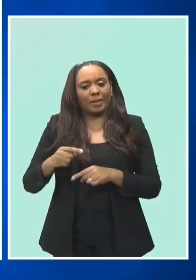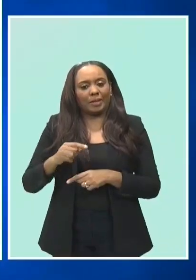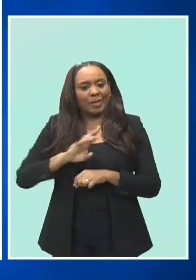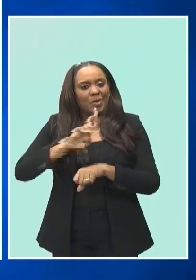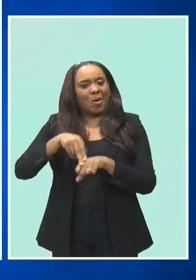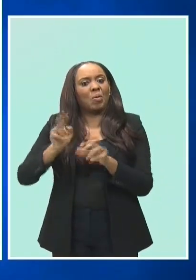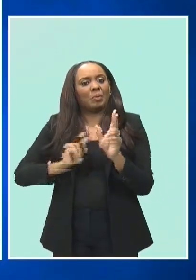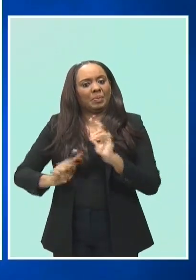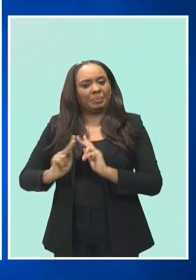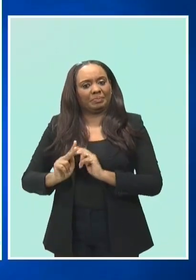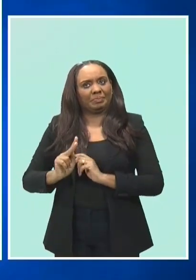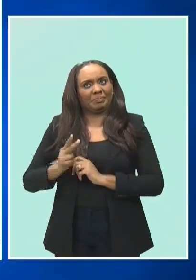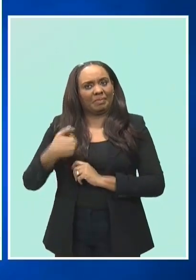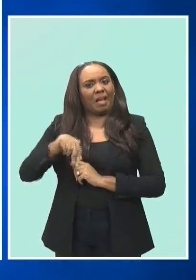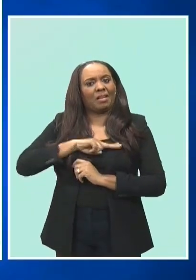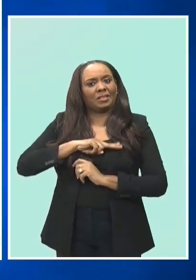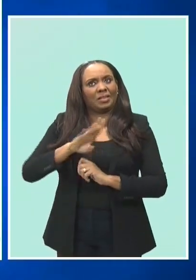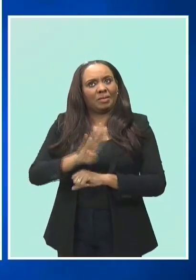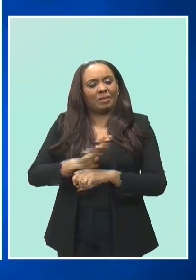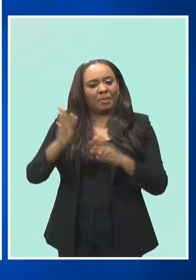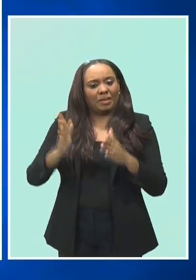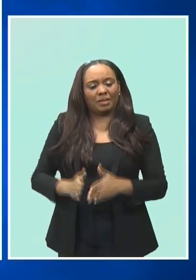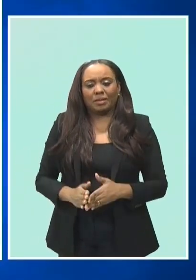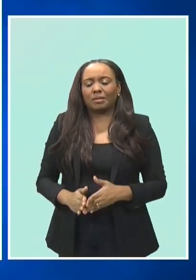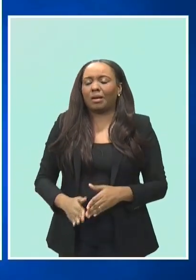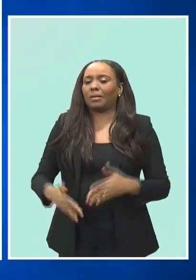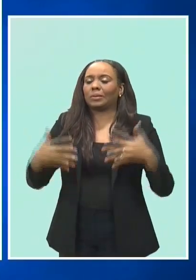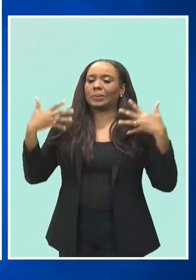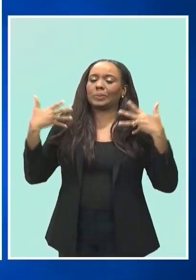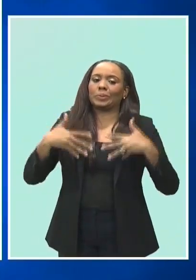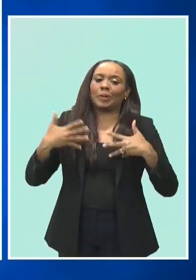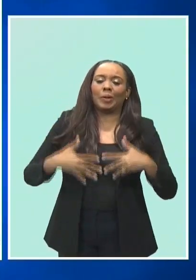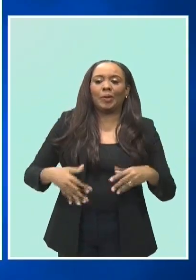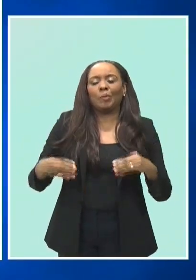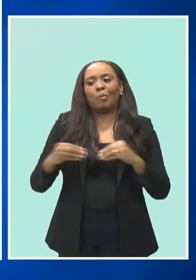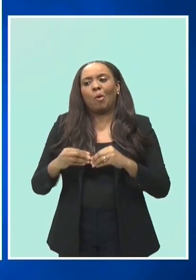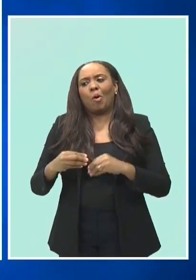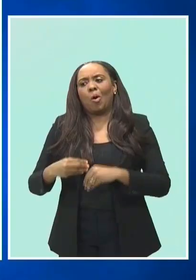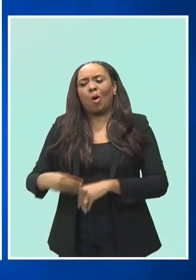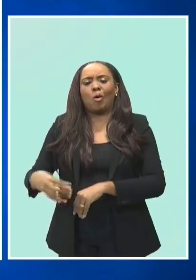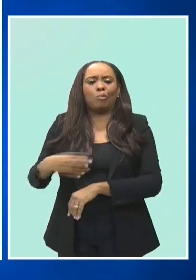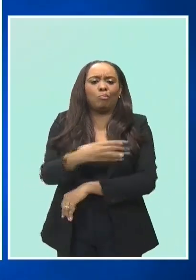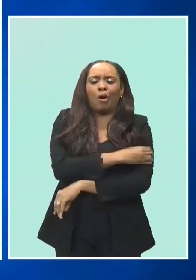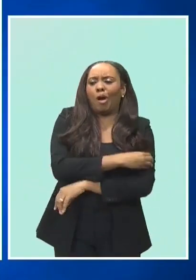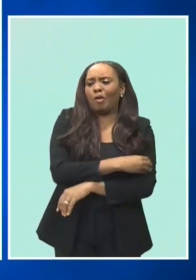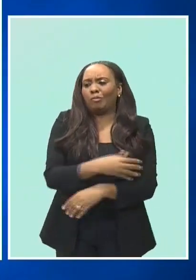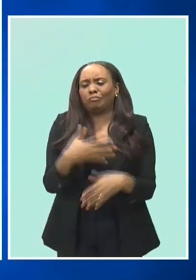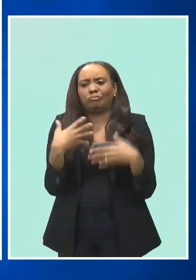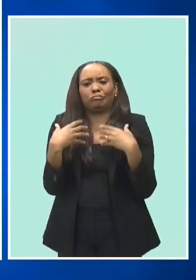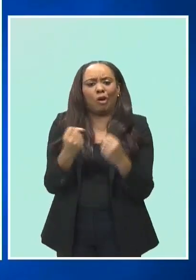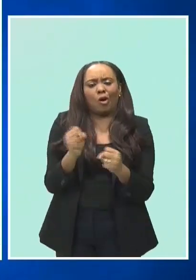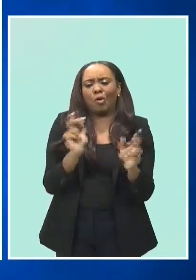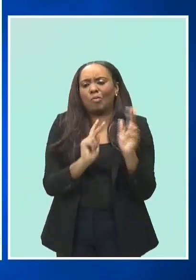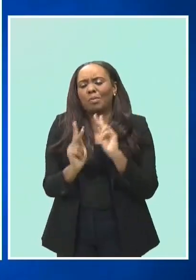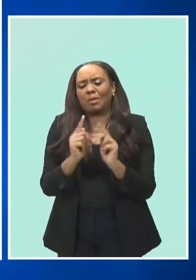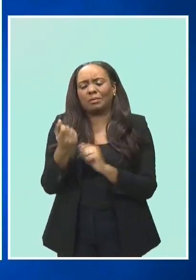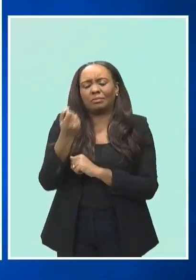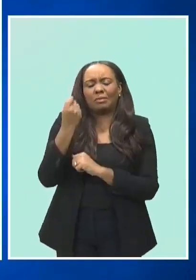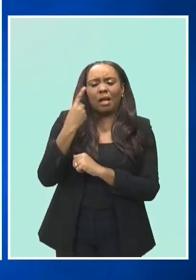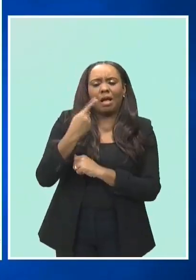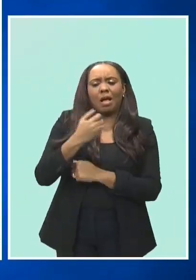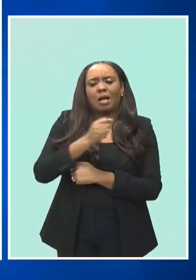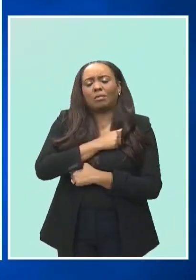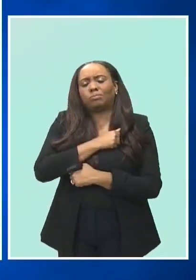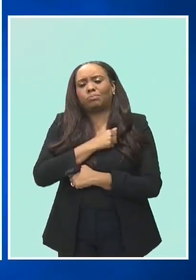the people give, that is so much more powerful and meaningful. And I can tell you,